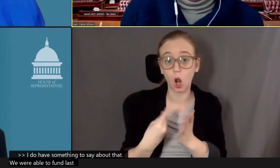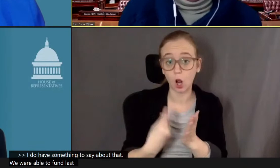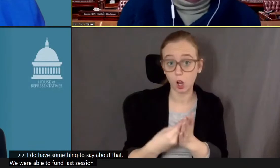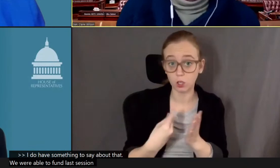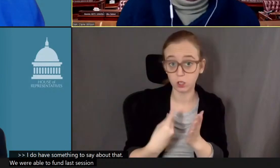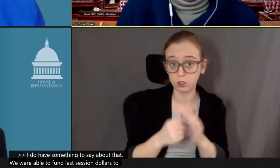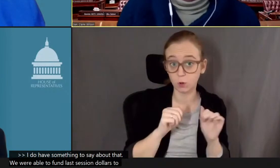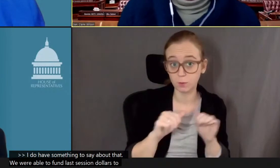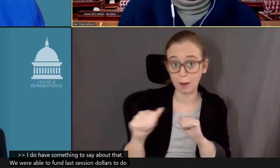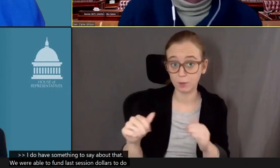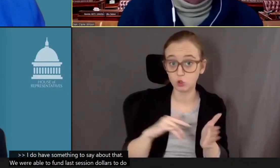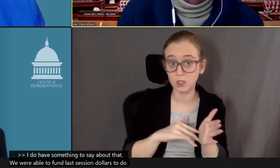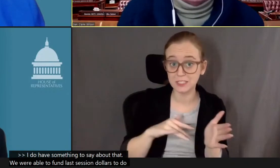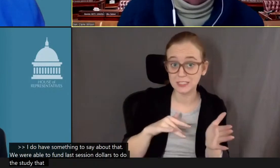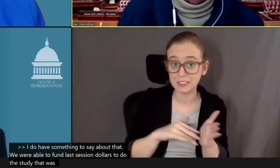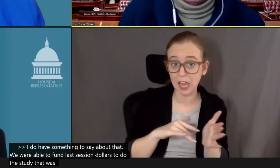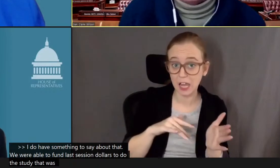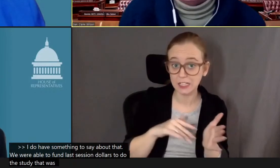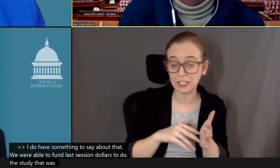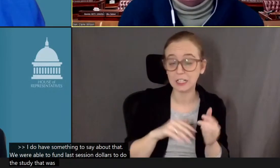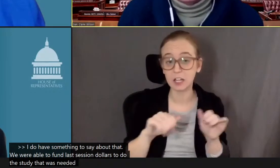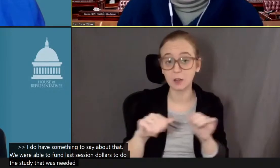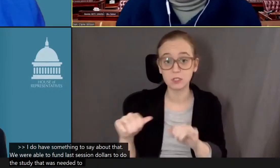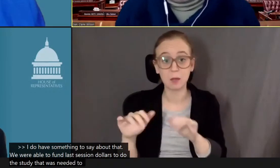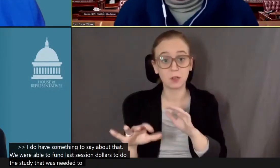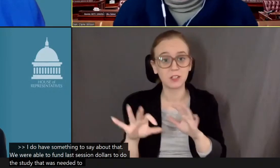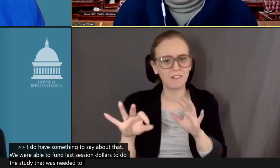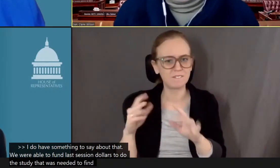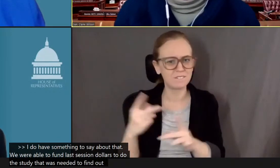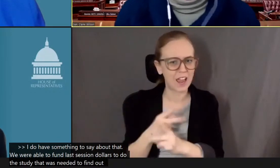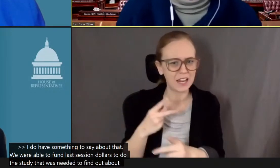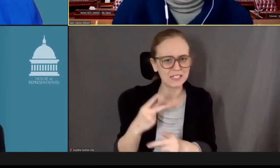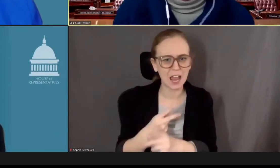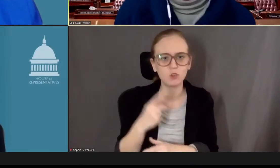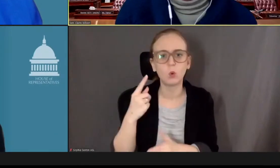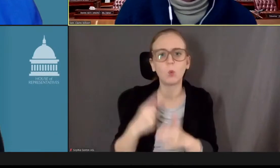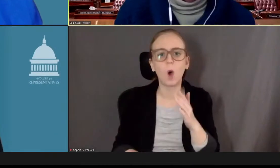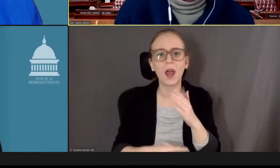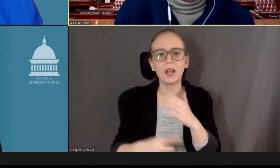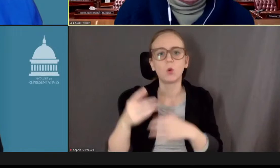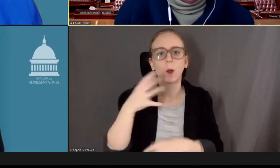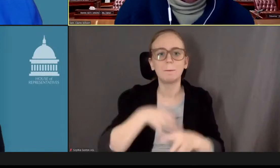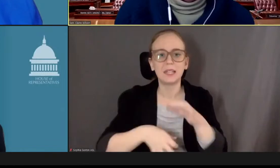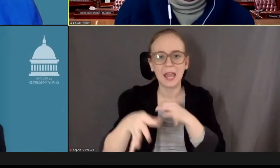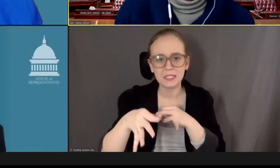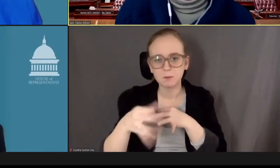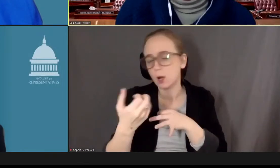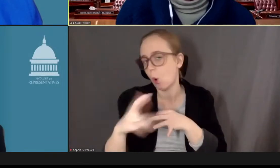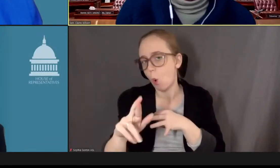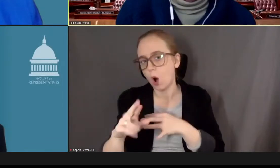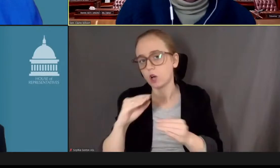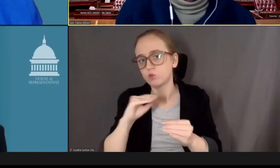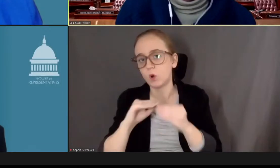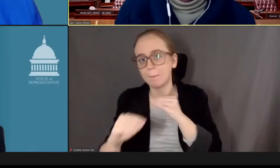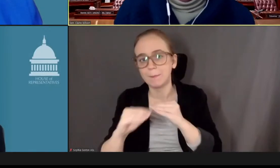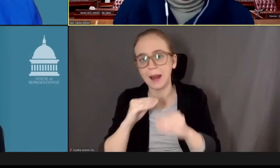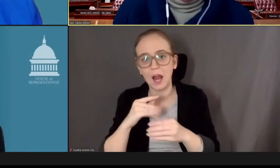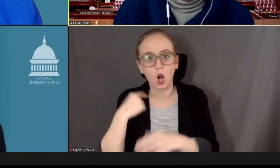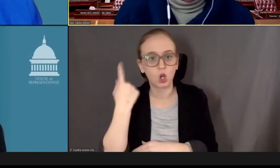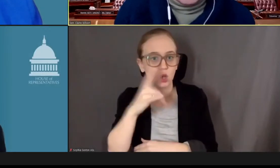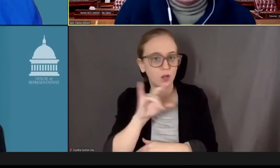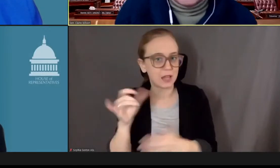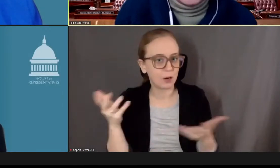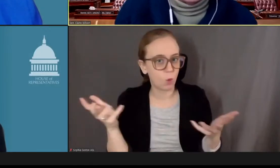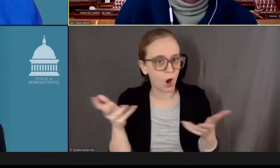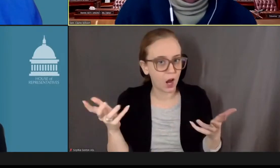the study that was needed to find out about what replacement might look like or what repair might look like. And